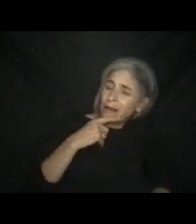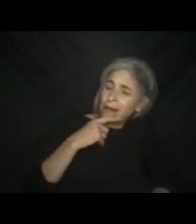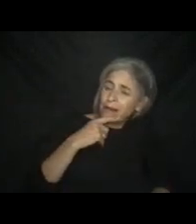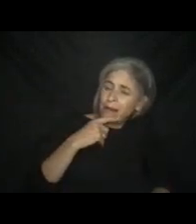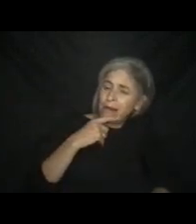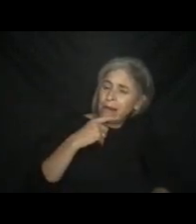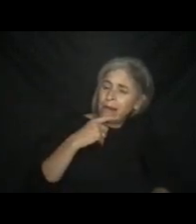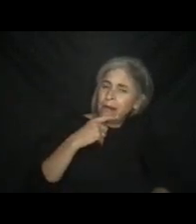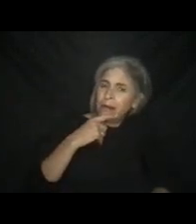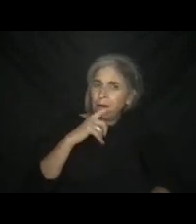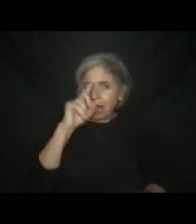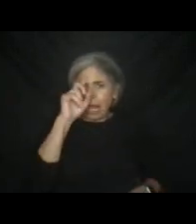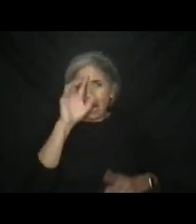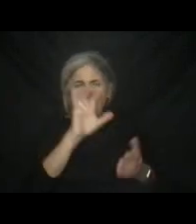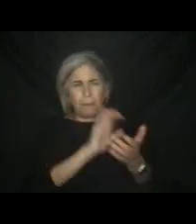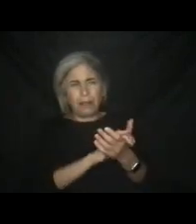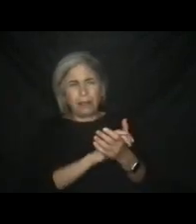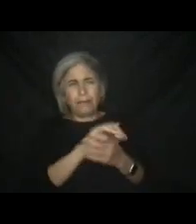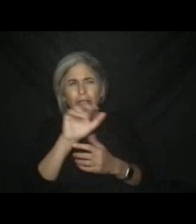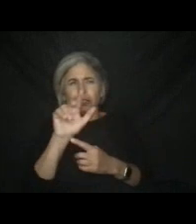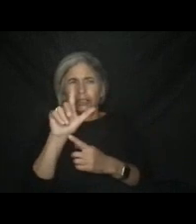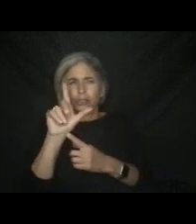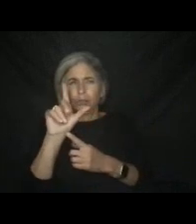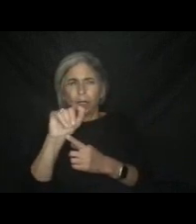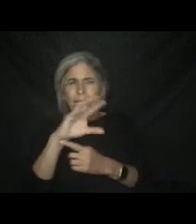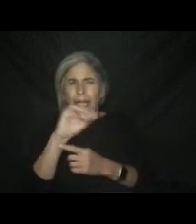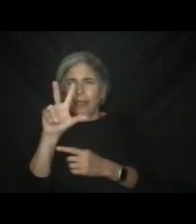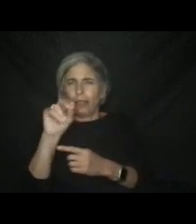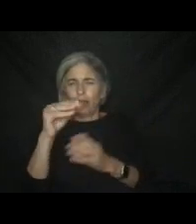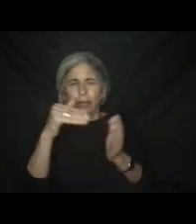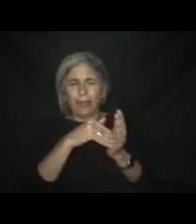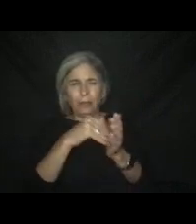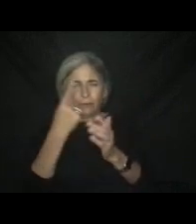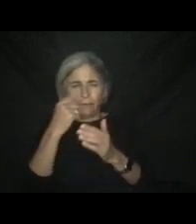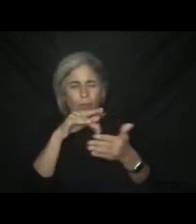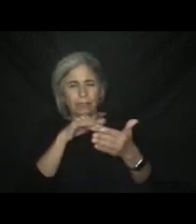I believe it was between 25 and 30,000. 25 and 30,000, okay.